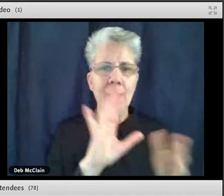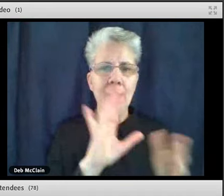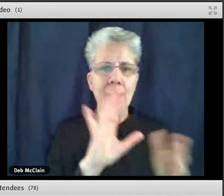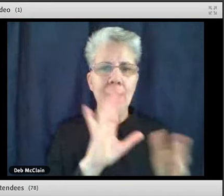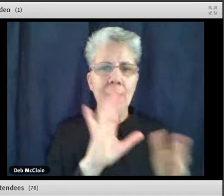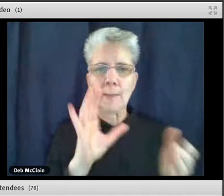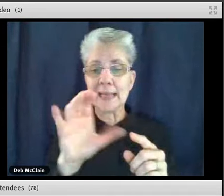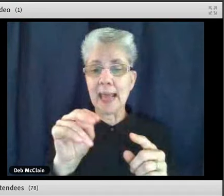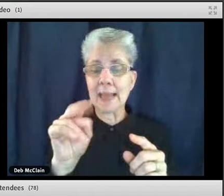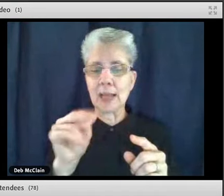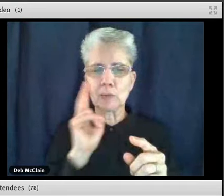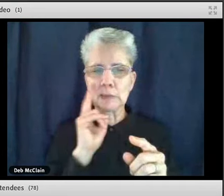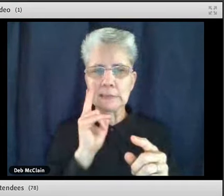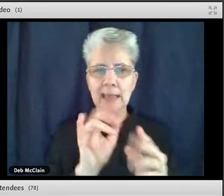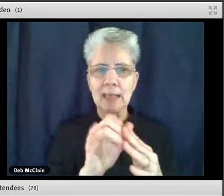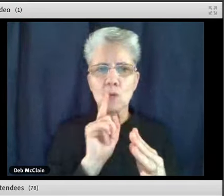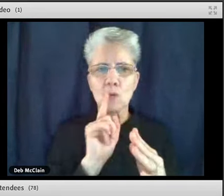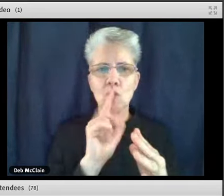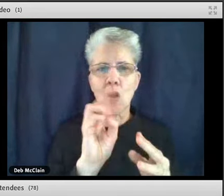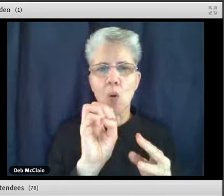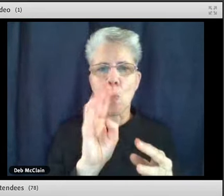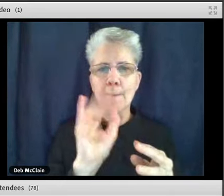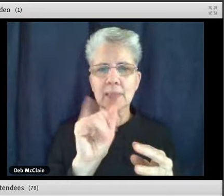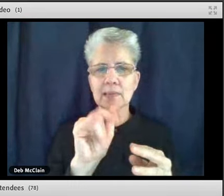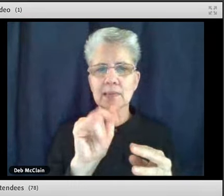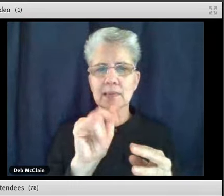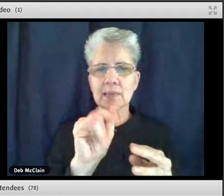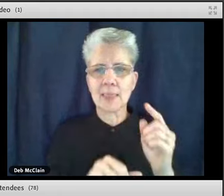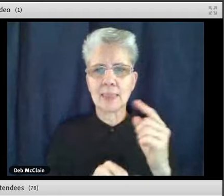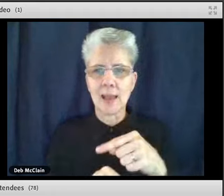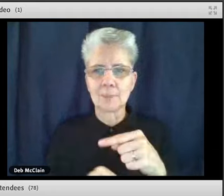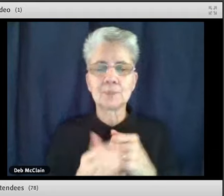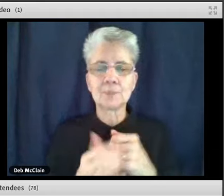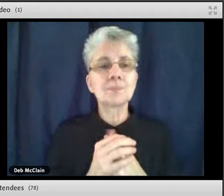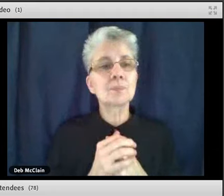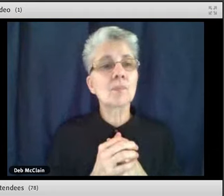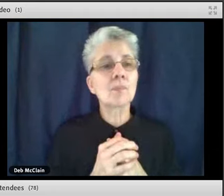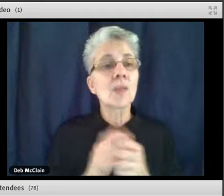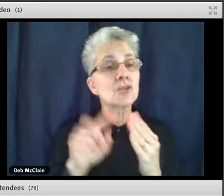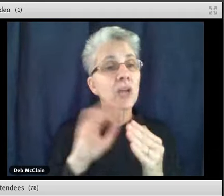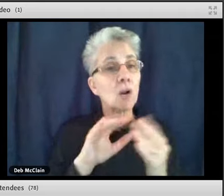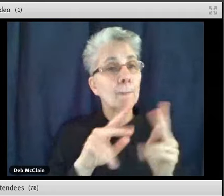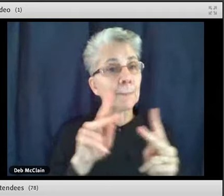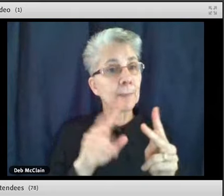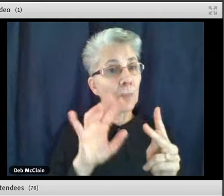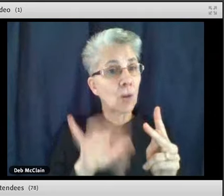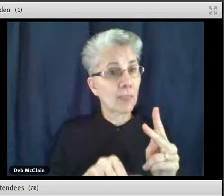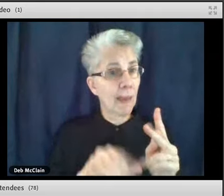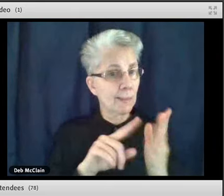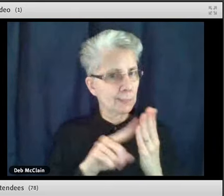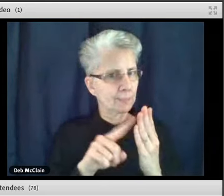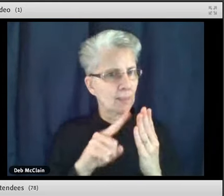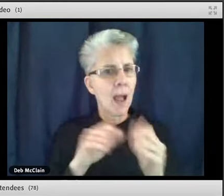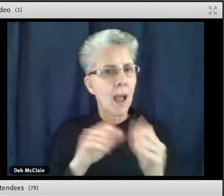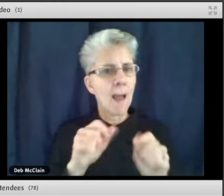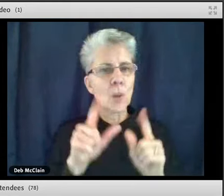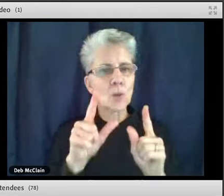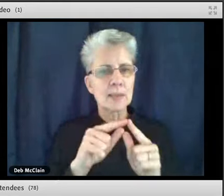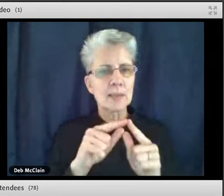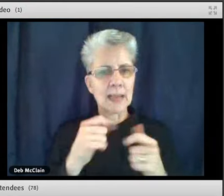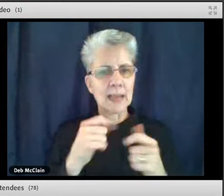of show these to you really quickly. If you look at these, you can verify that the person is real. And then